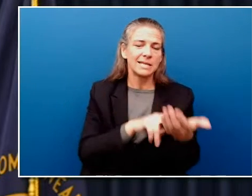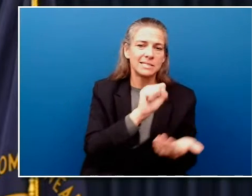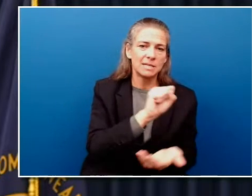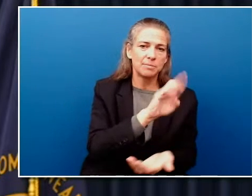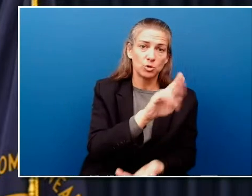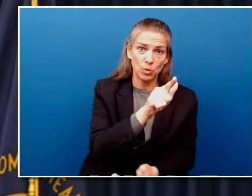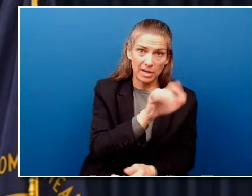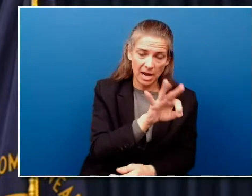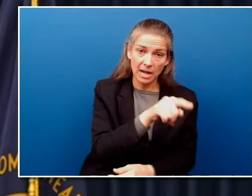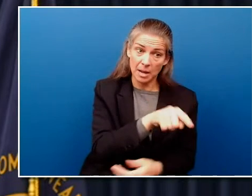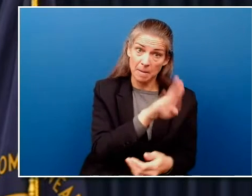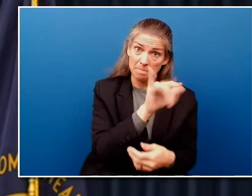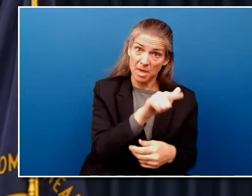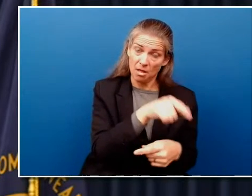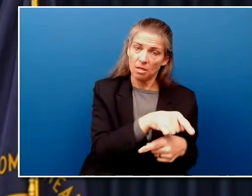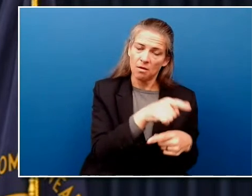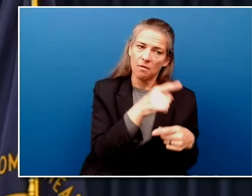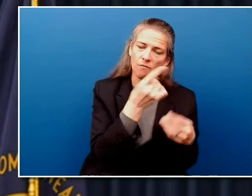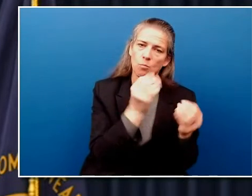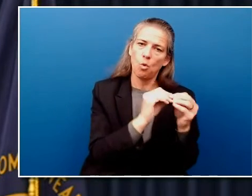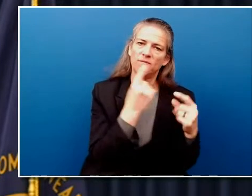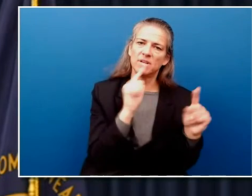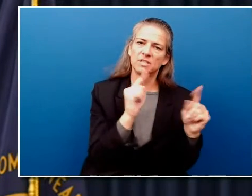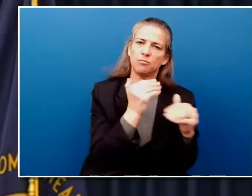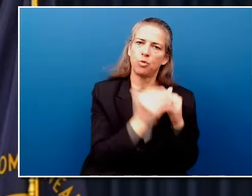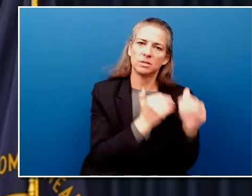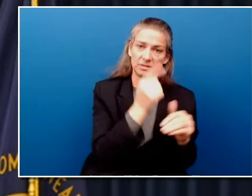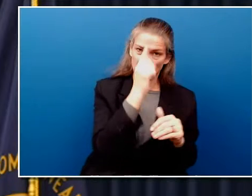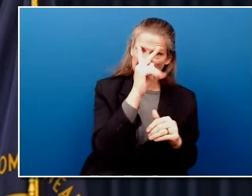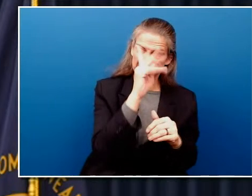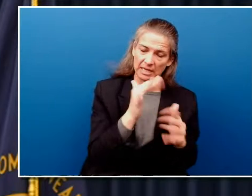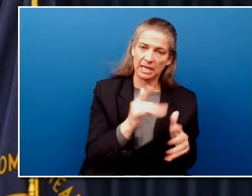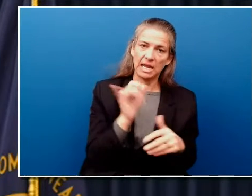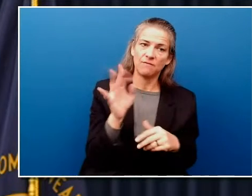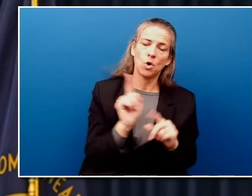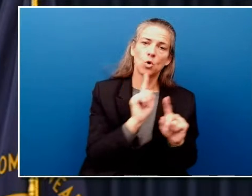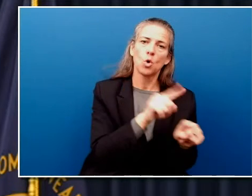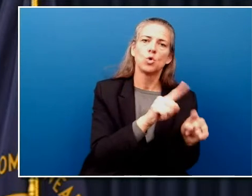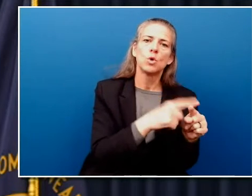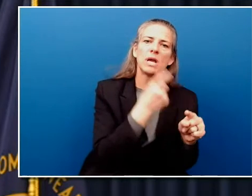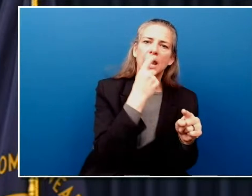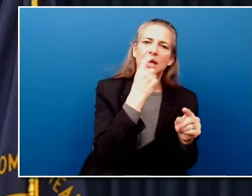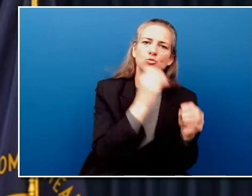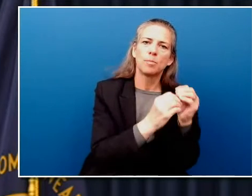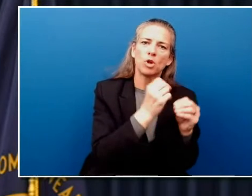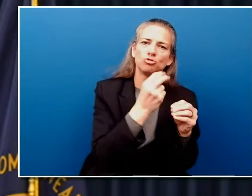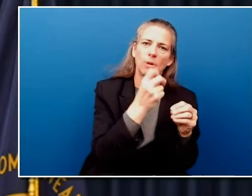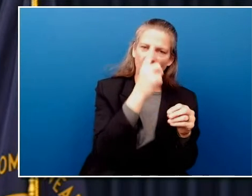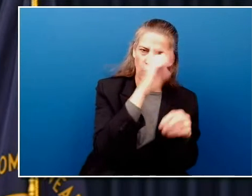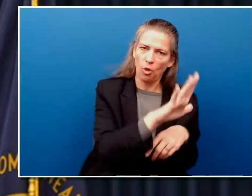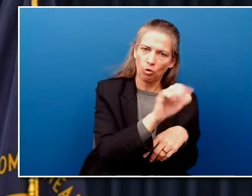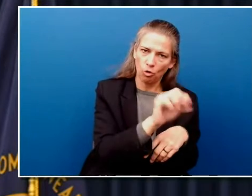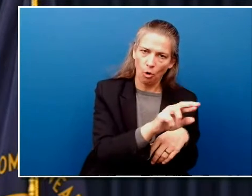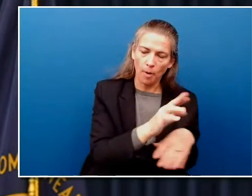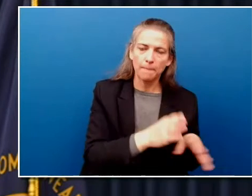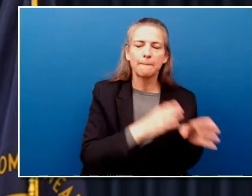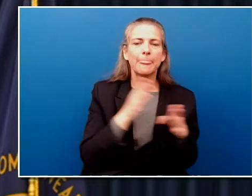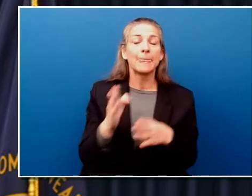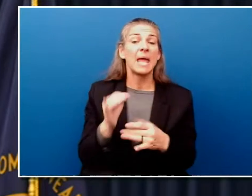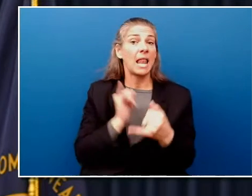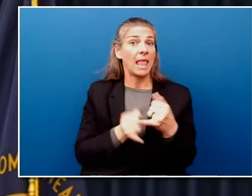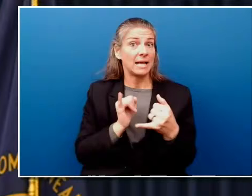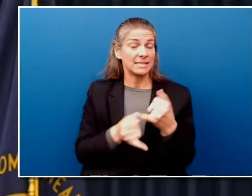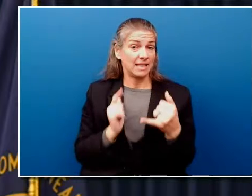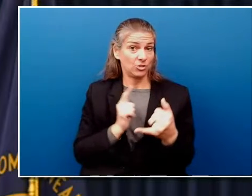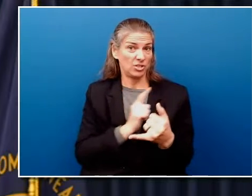makes the process more efficient for Kentuckians when they go to a glass repair shop for their car. And the last piece of legislation